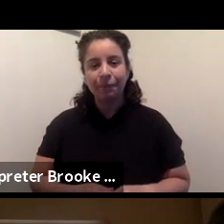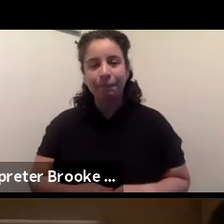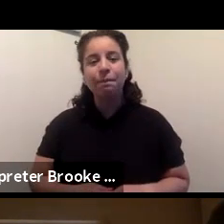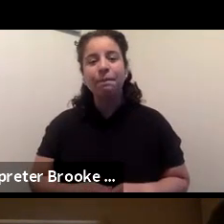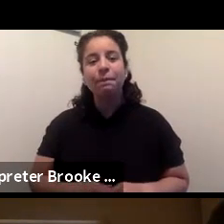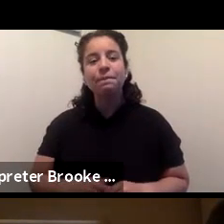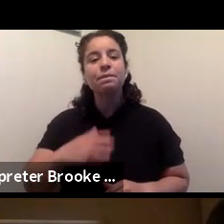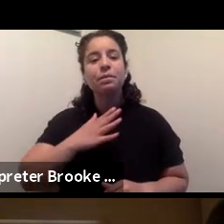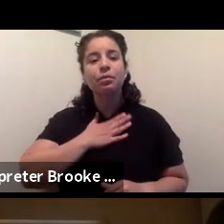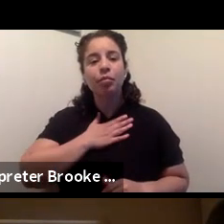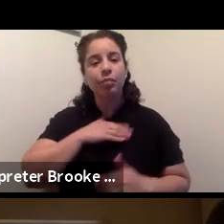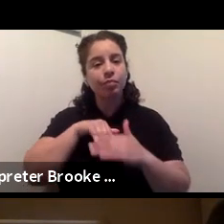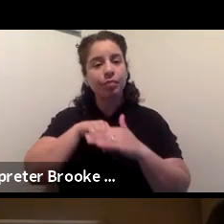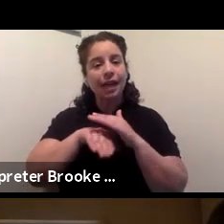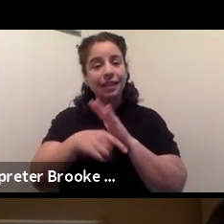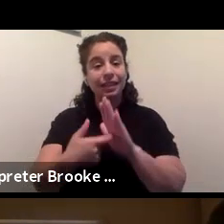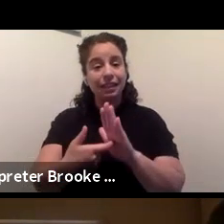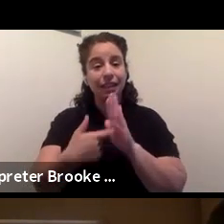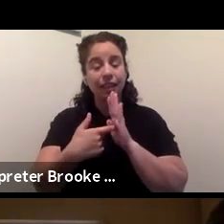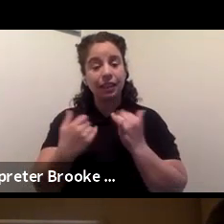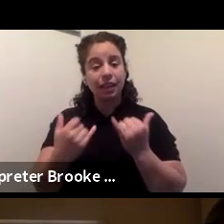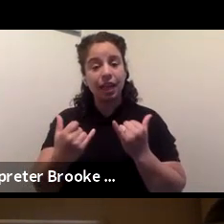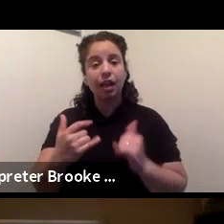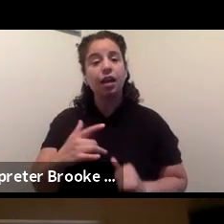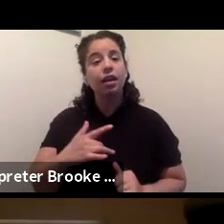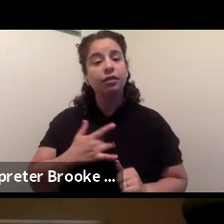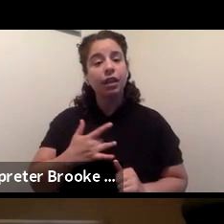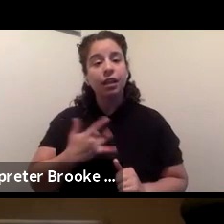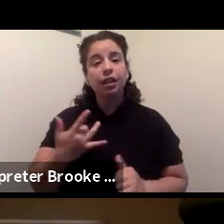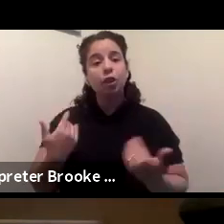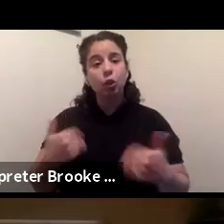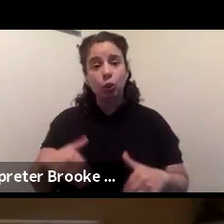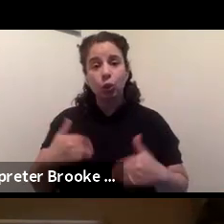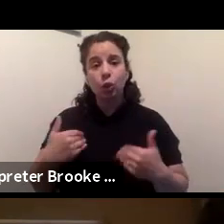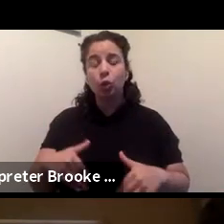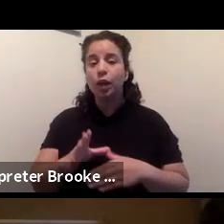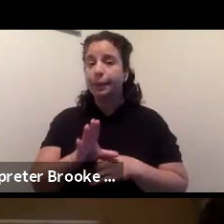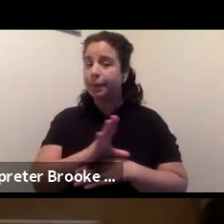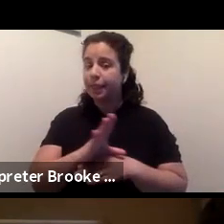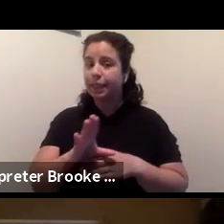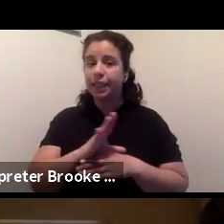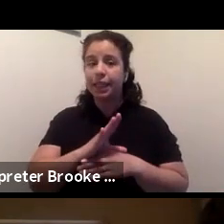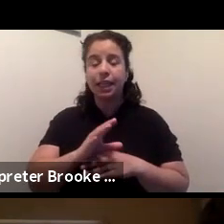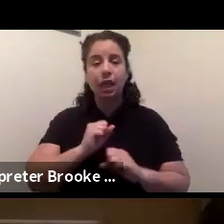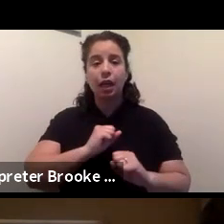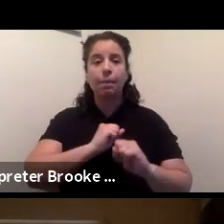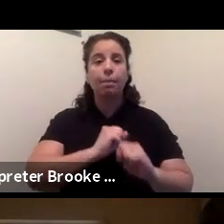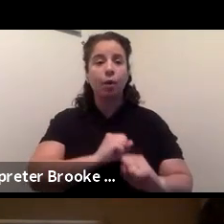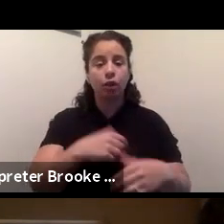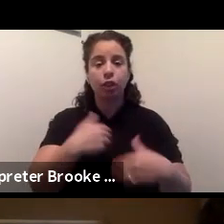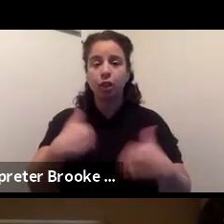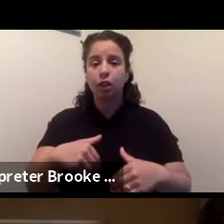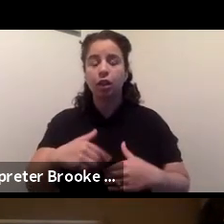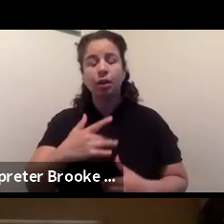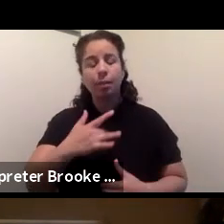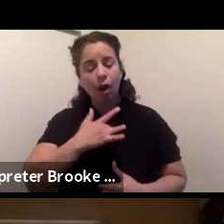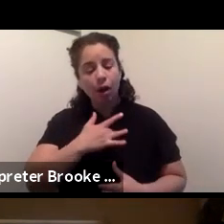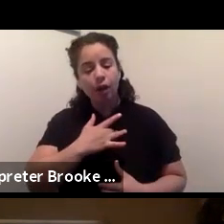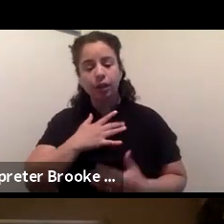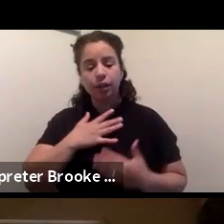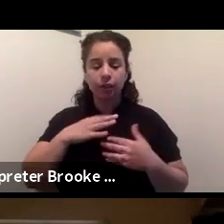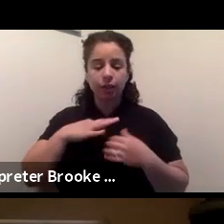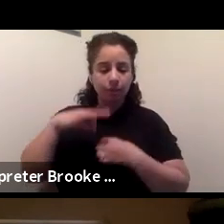My access needs today are that I am feeling very stretched in my heart and my spirit and my